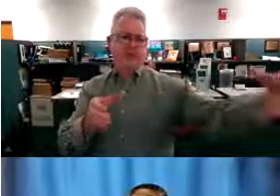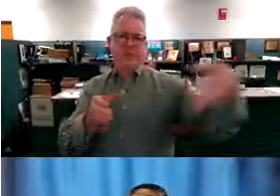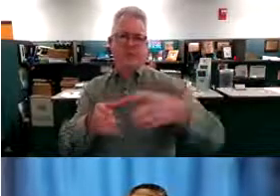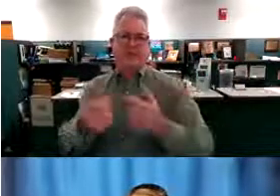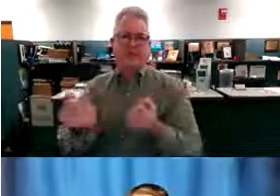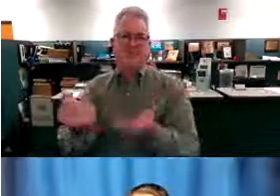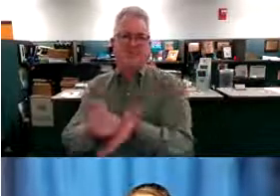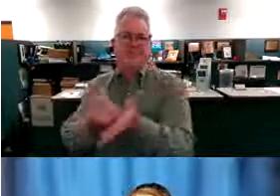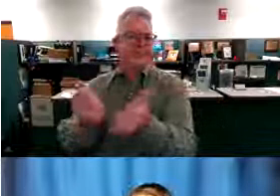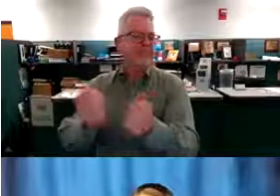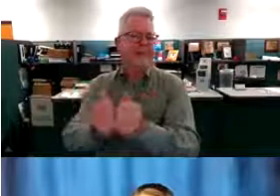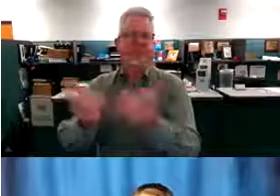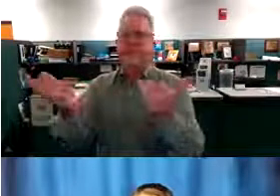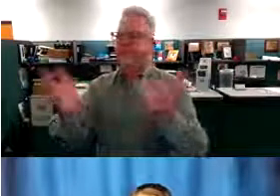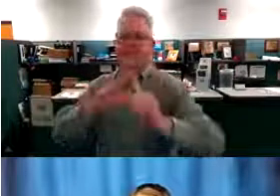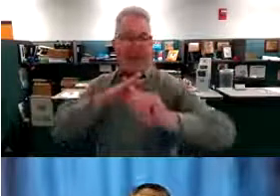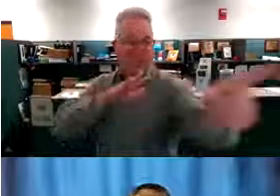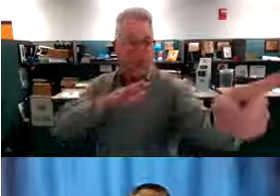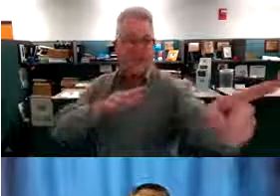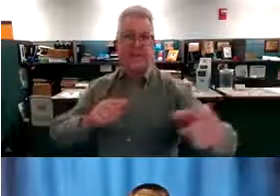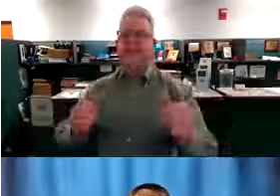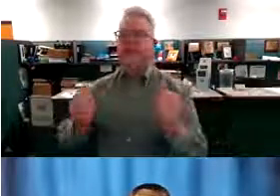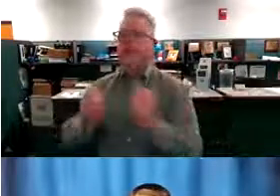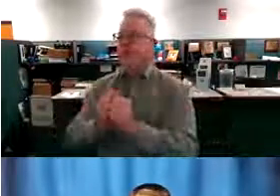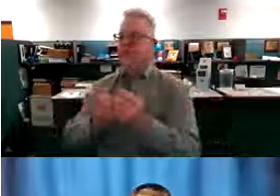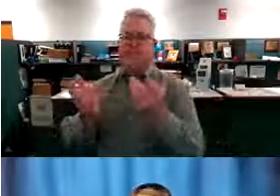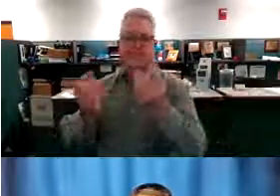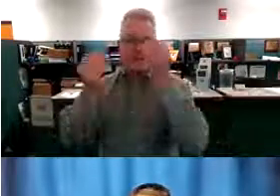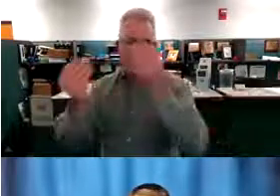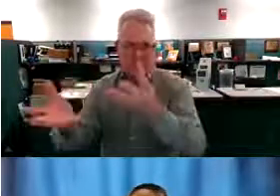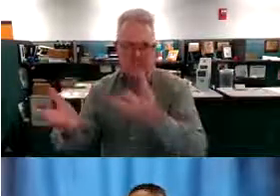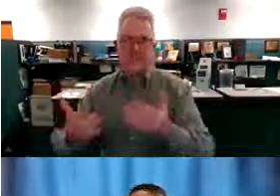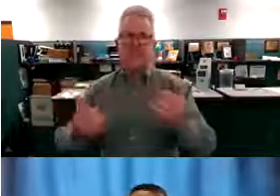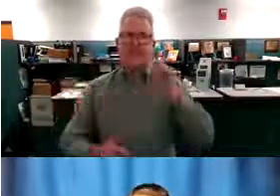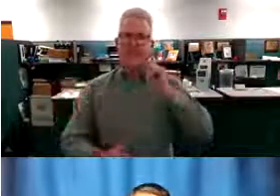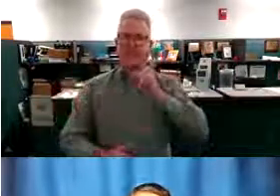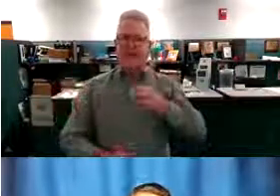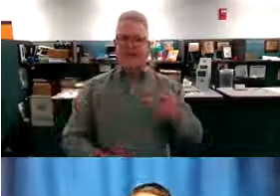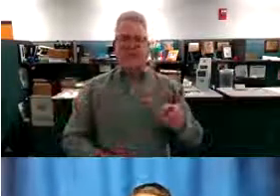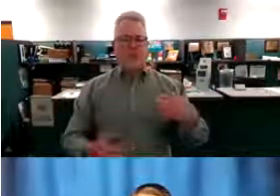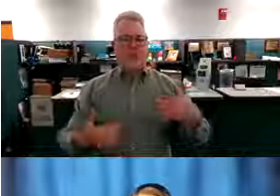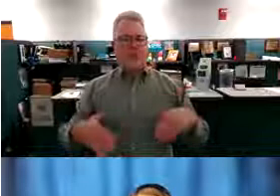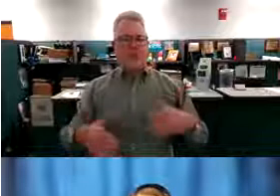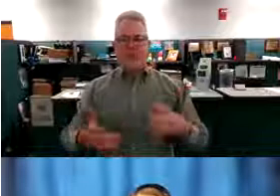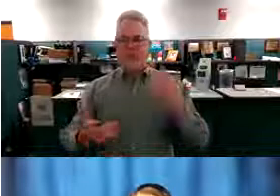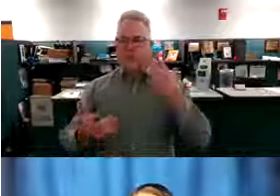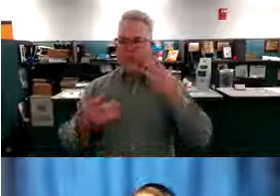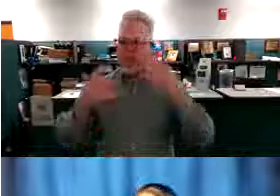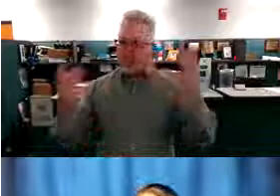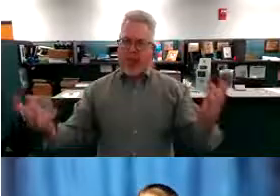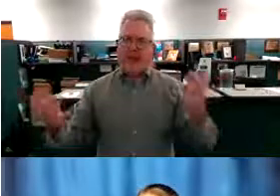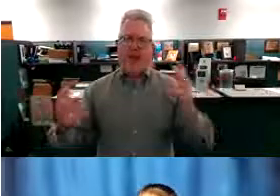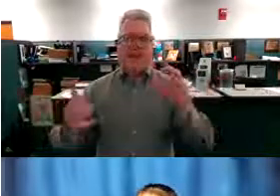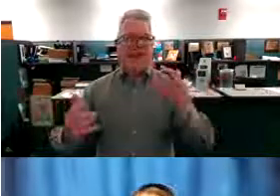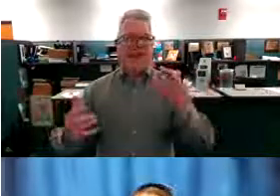group of people that they rely on more volunteers in case of an emergency evacuation, something like that. And